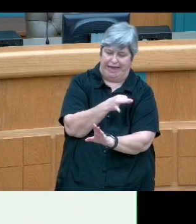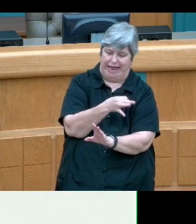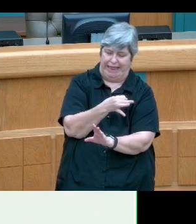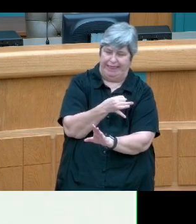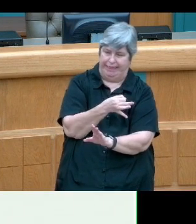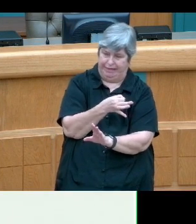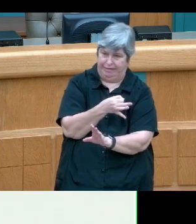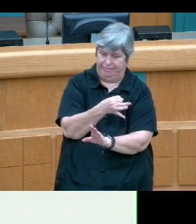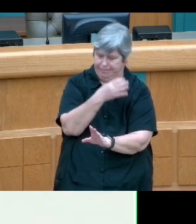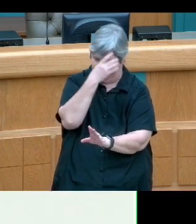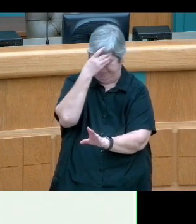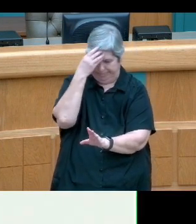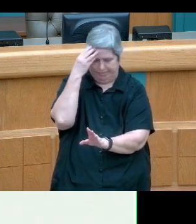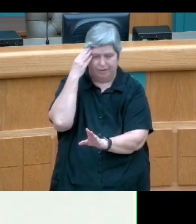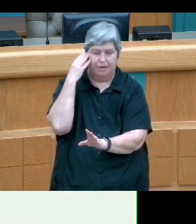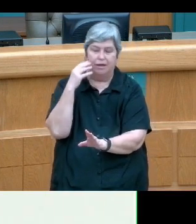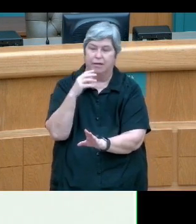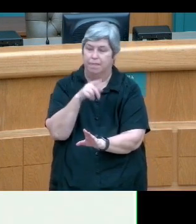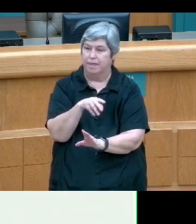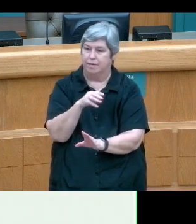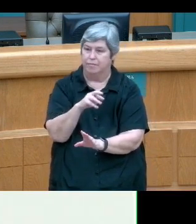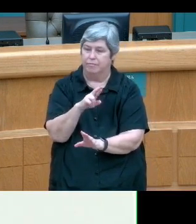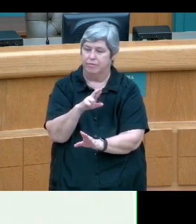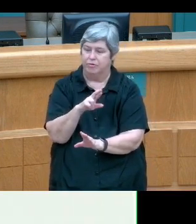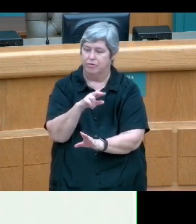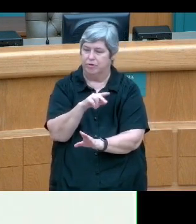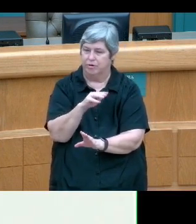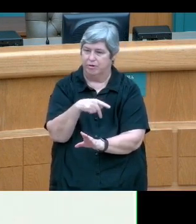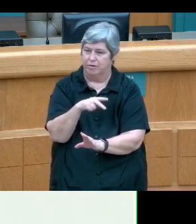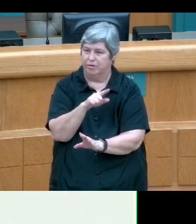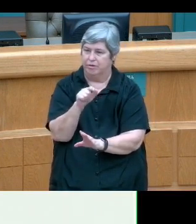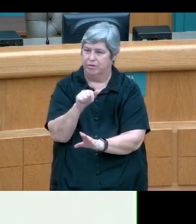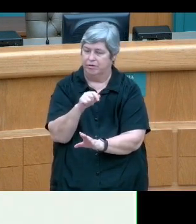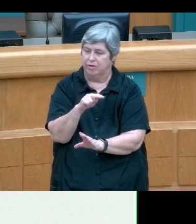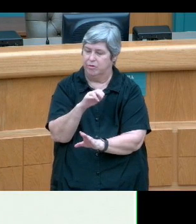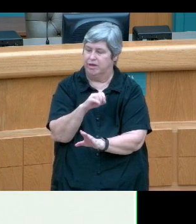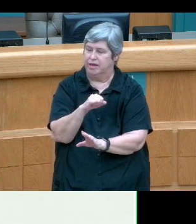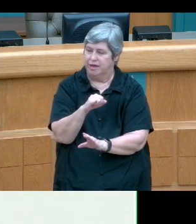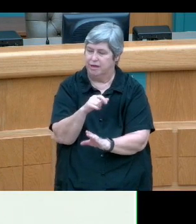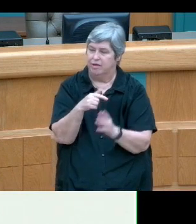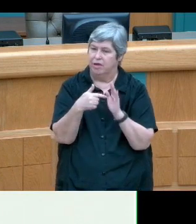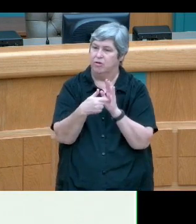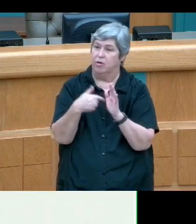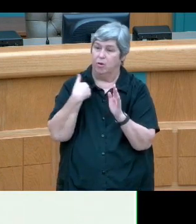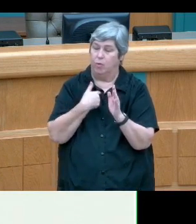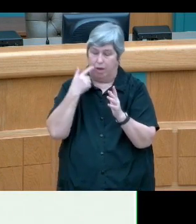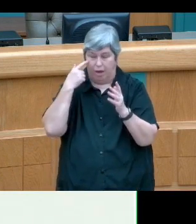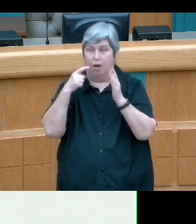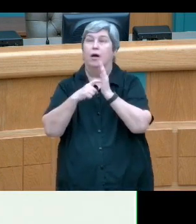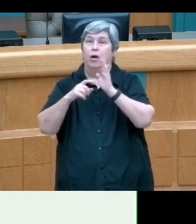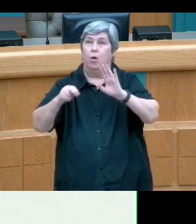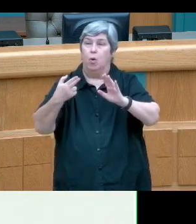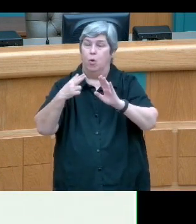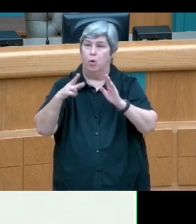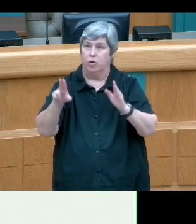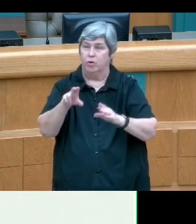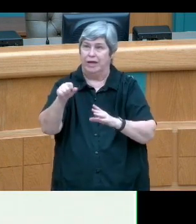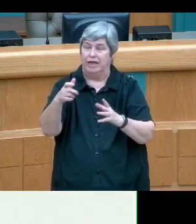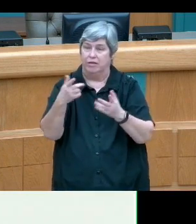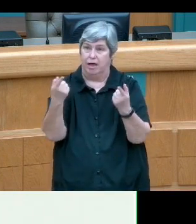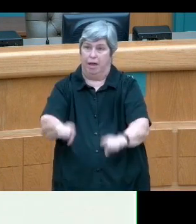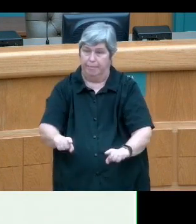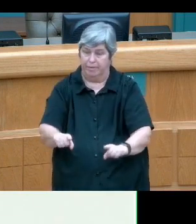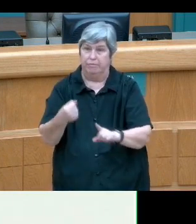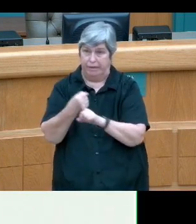which Mr. Zoni pointed out earlier. That's kind of the day that, as a country, we realized that this was really